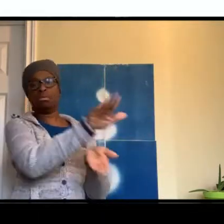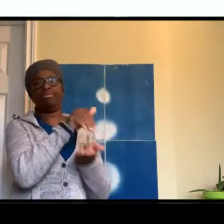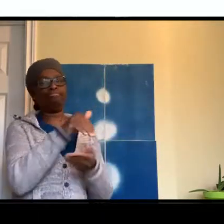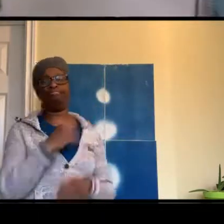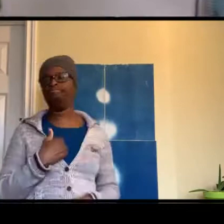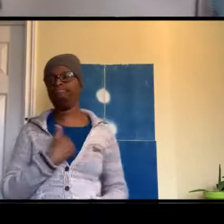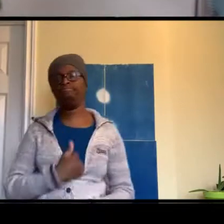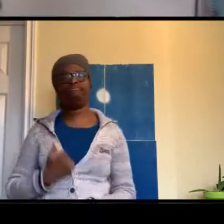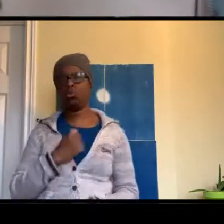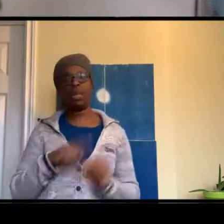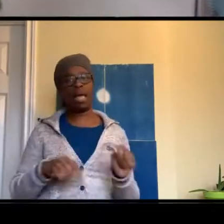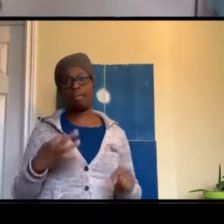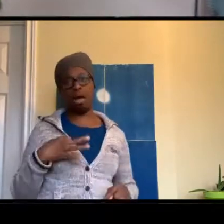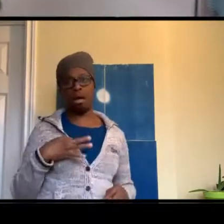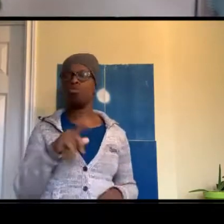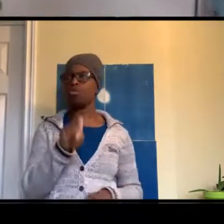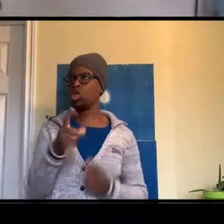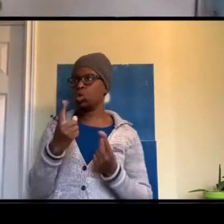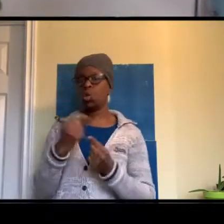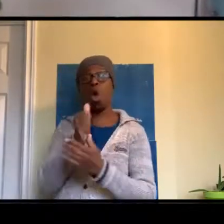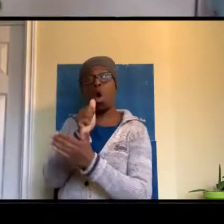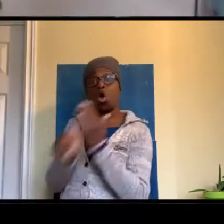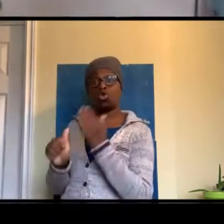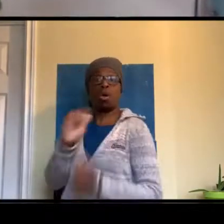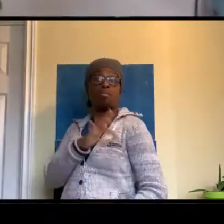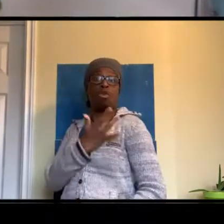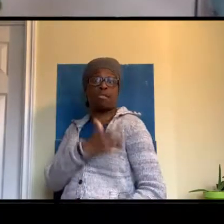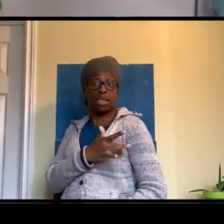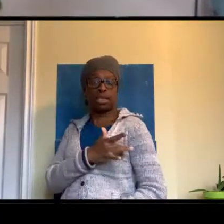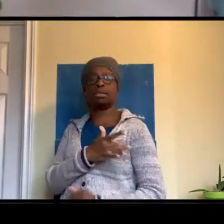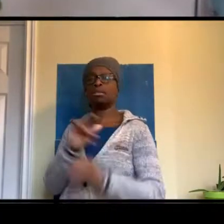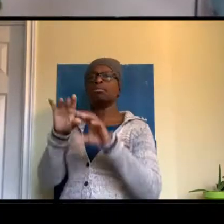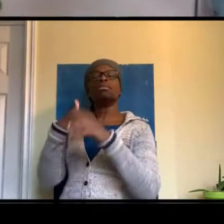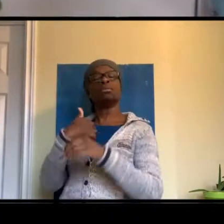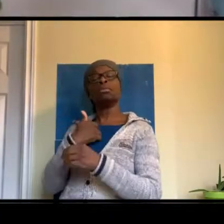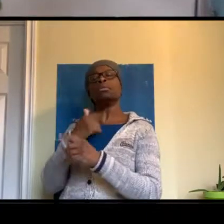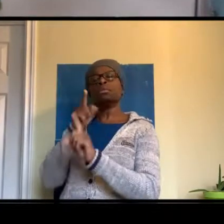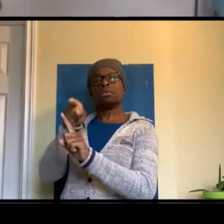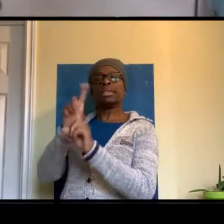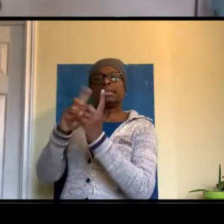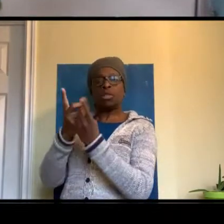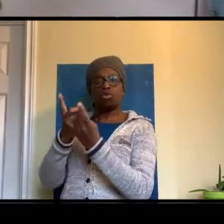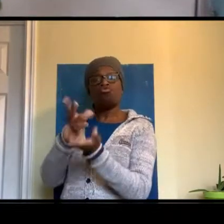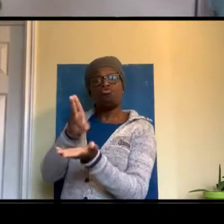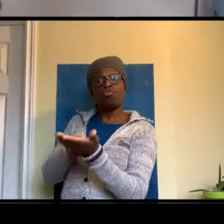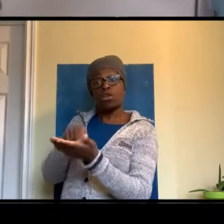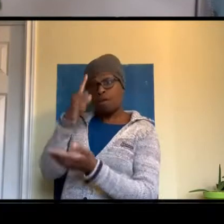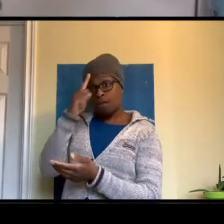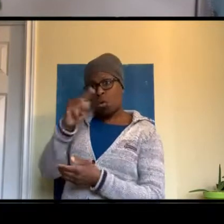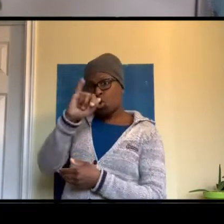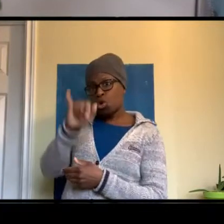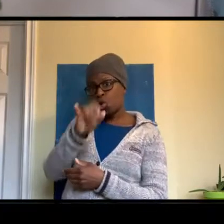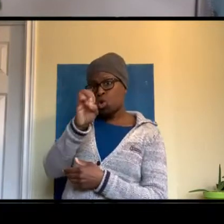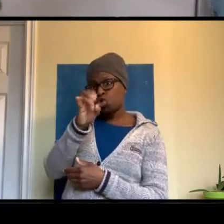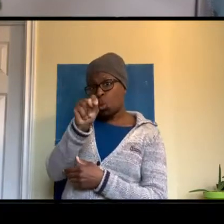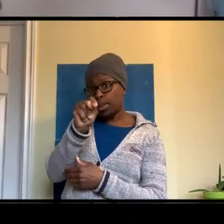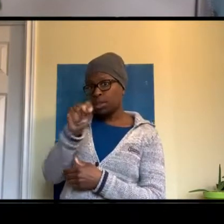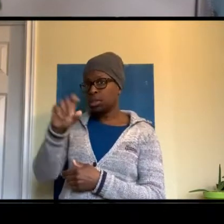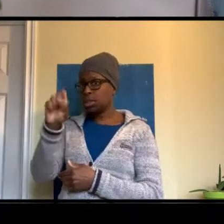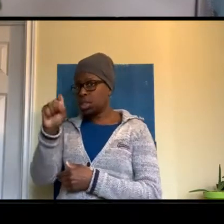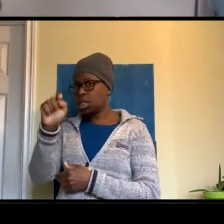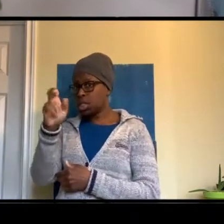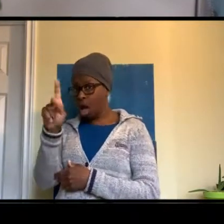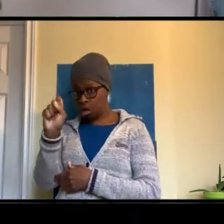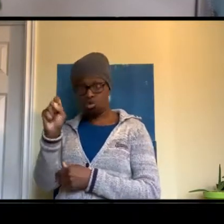can receive funding up to $25,000. So you can go on your website and see who they funded in the past and